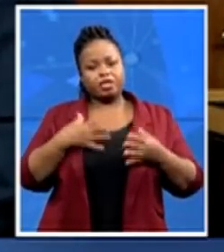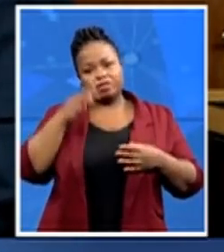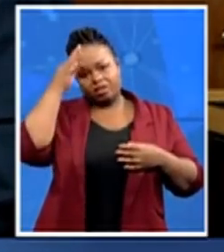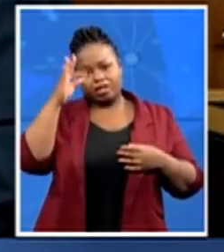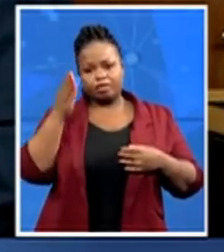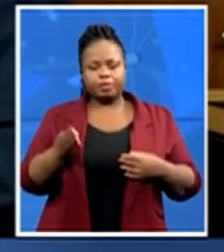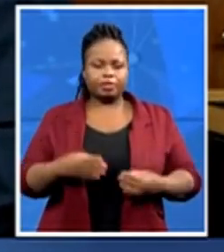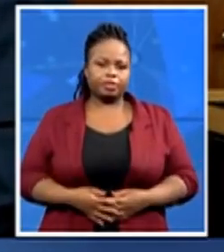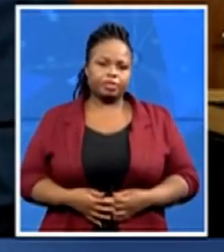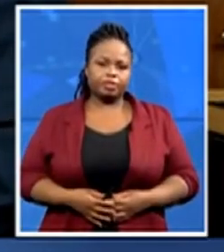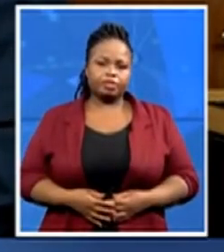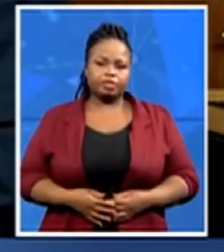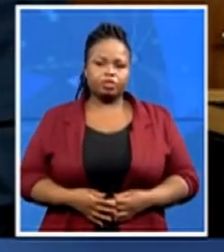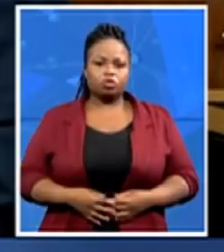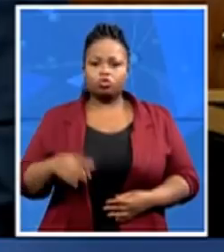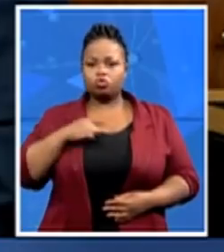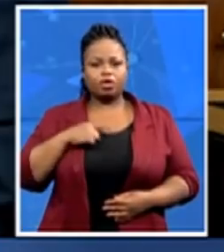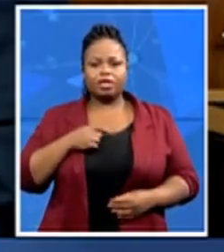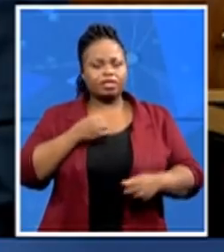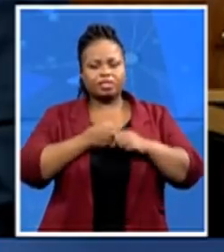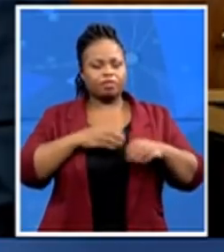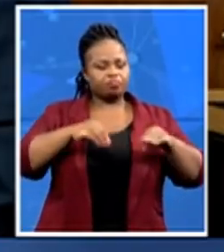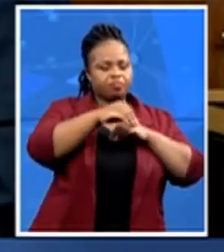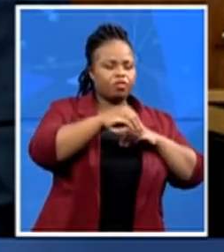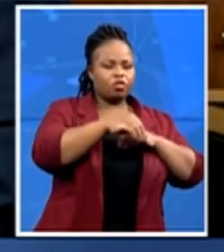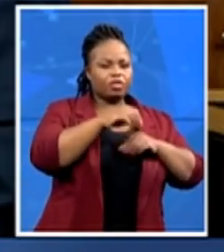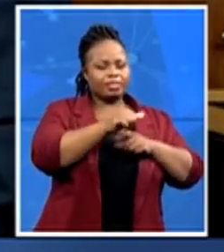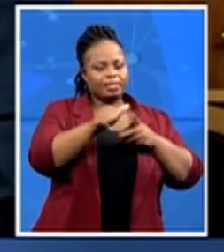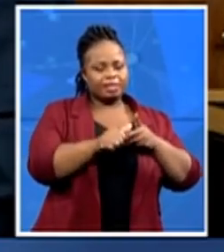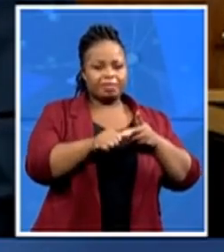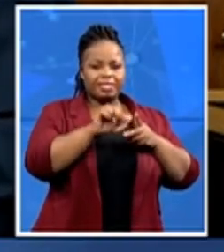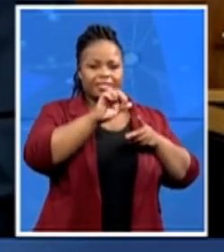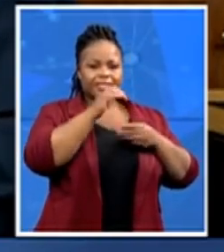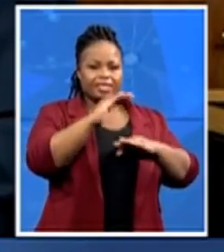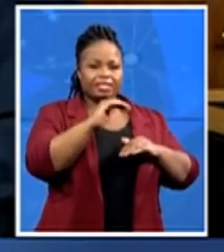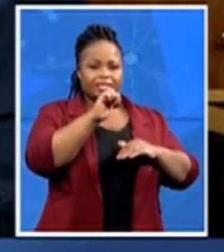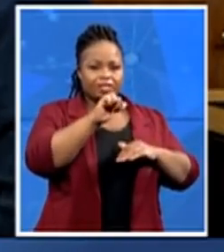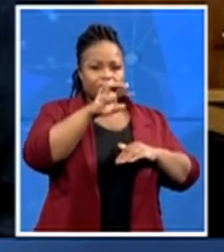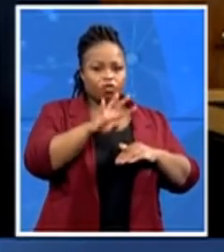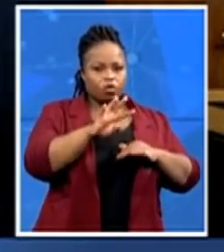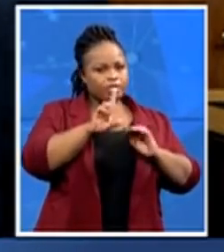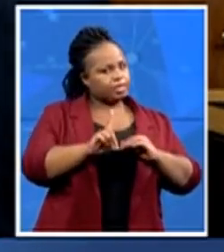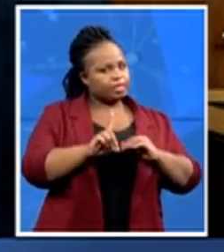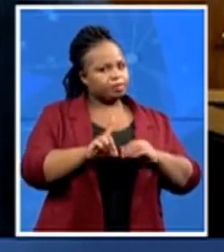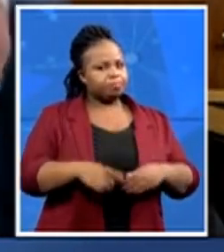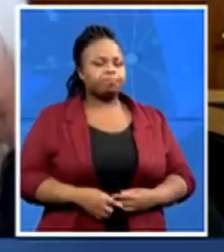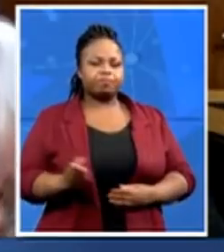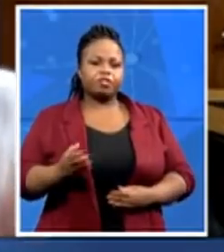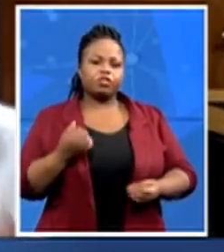supplement subsection 64D as they intend to do. This court pleases. Thank you, Worship.